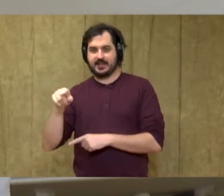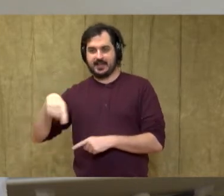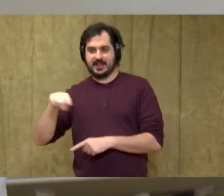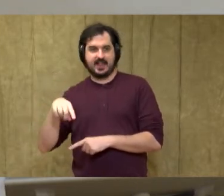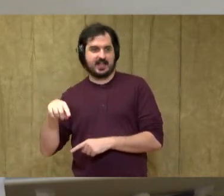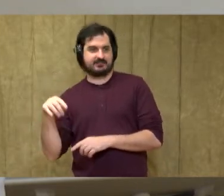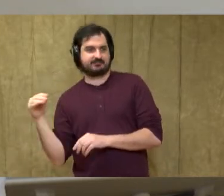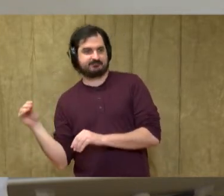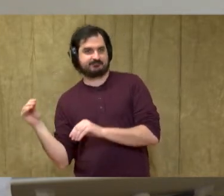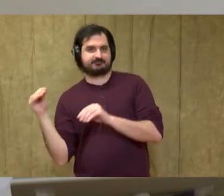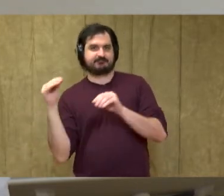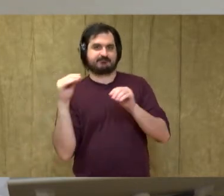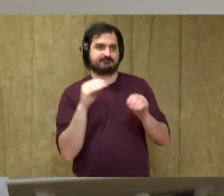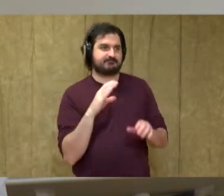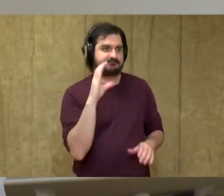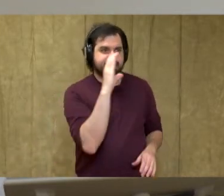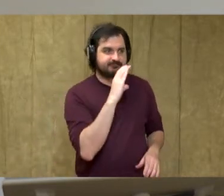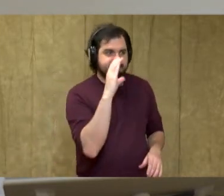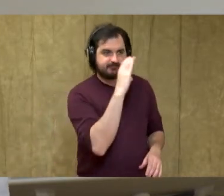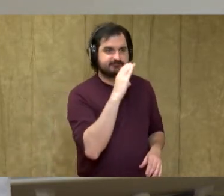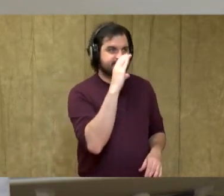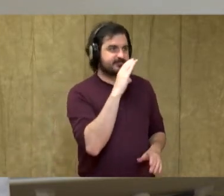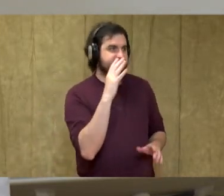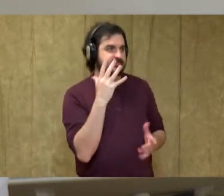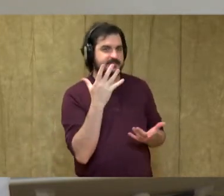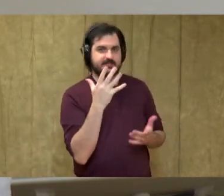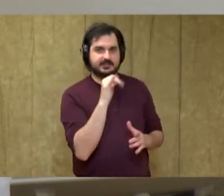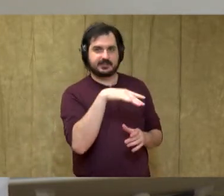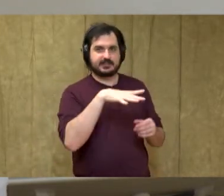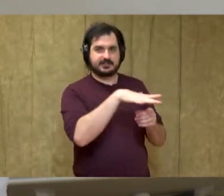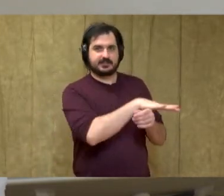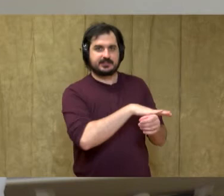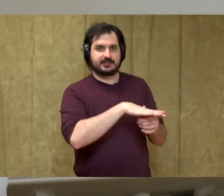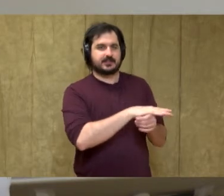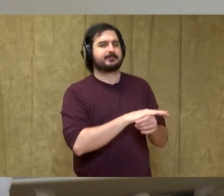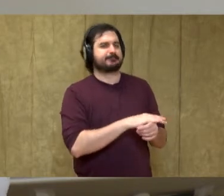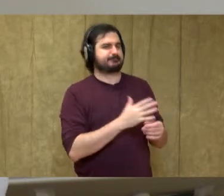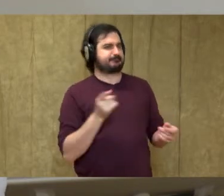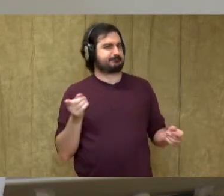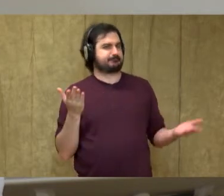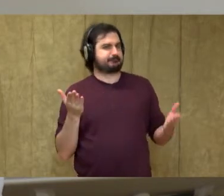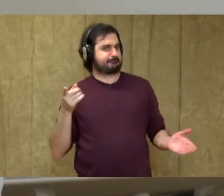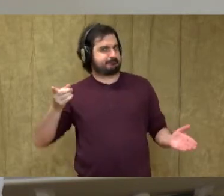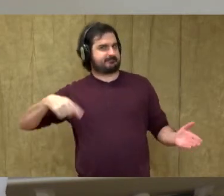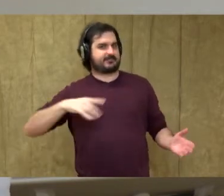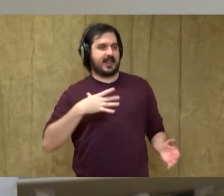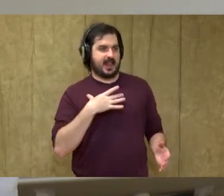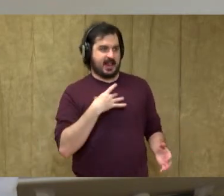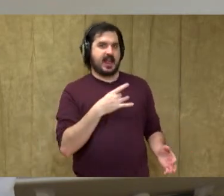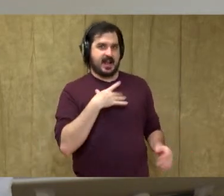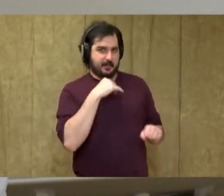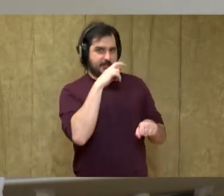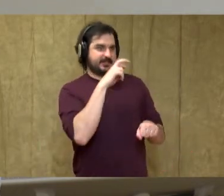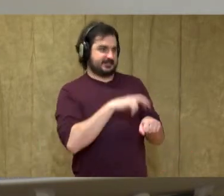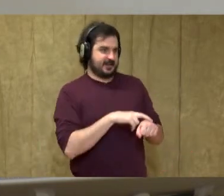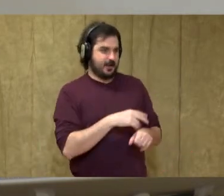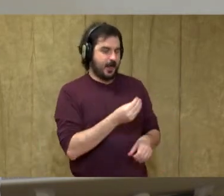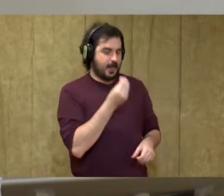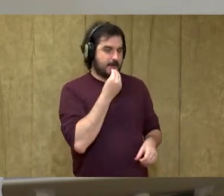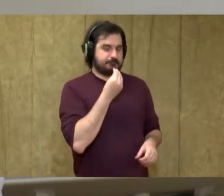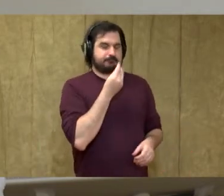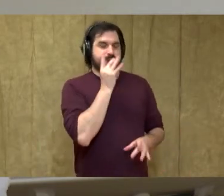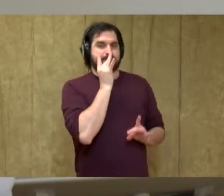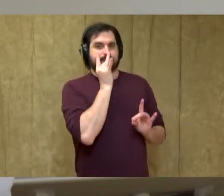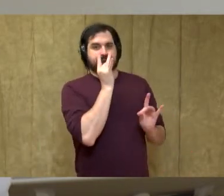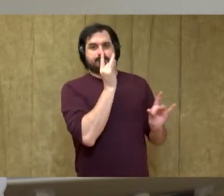like the Incas and they liked the potato, maybe the way they tasted. Yeah. And it provided them